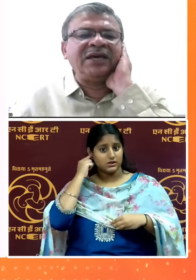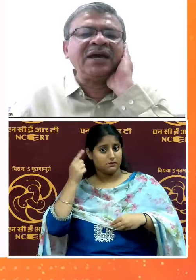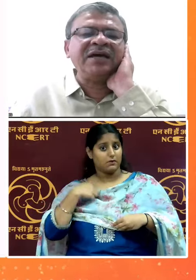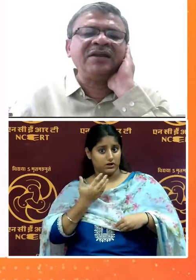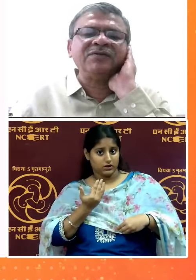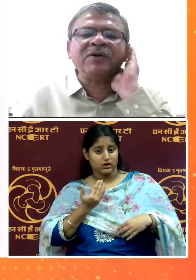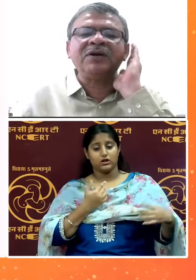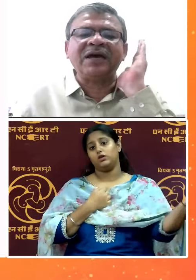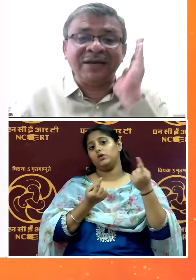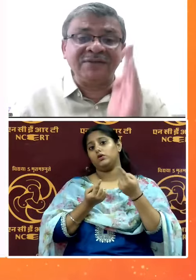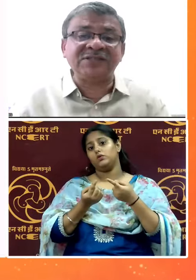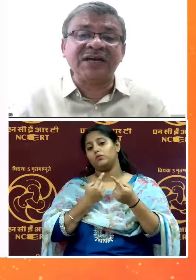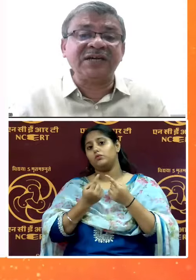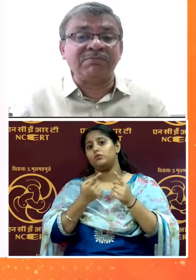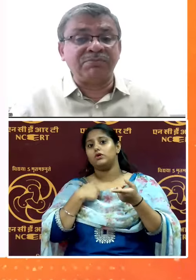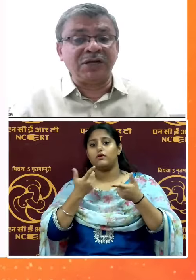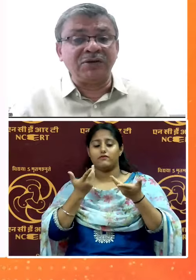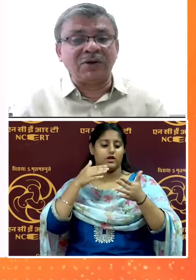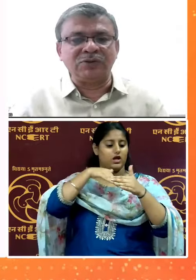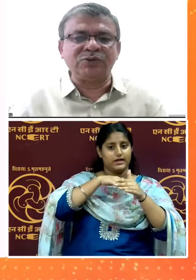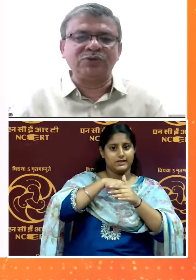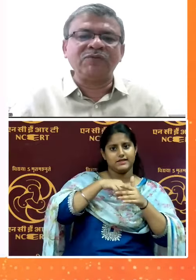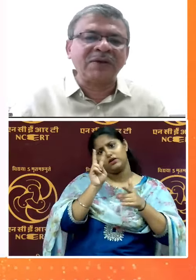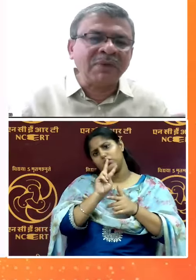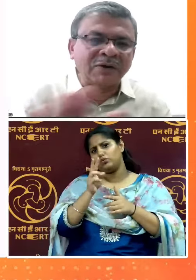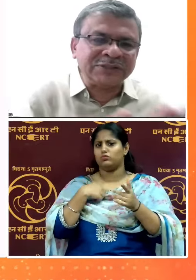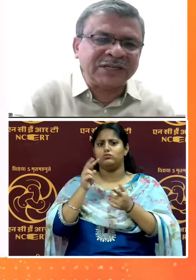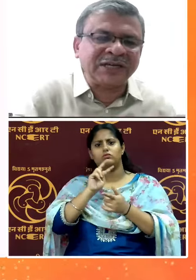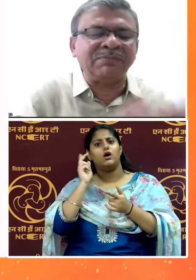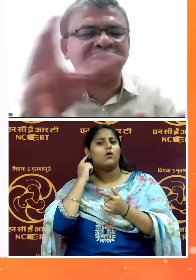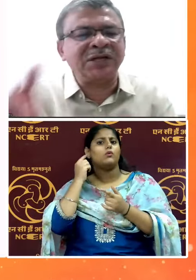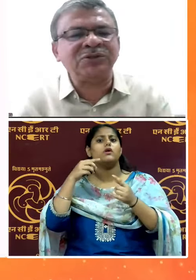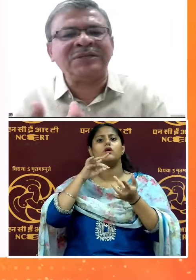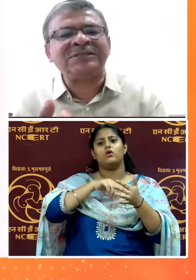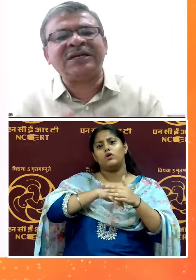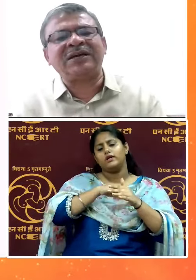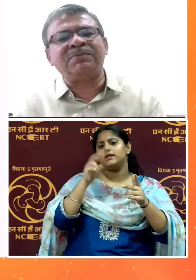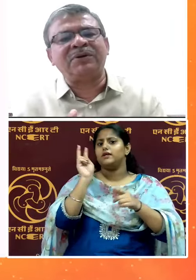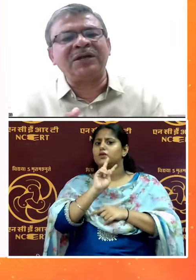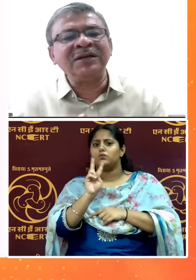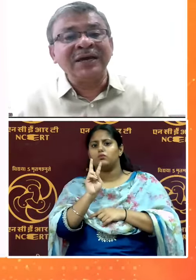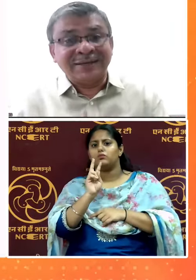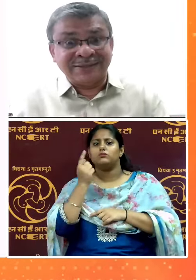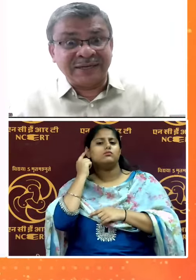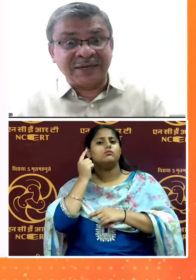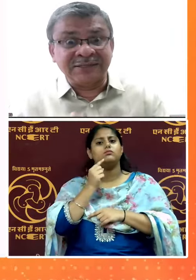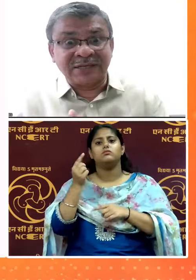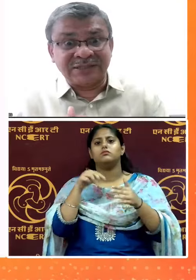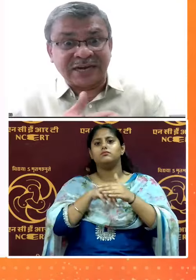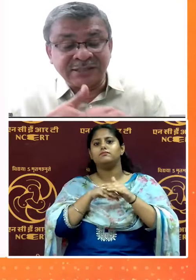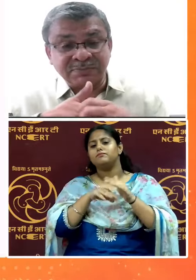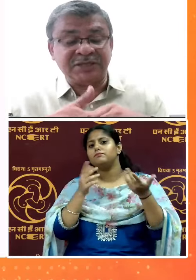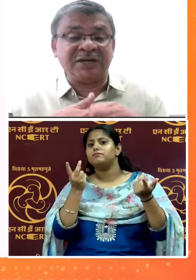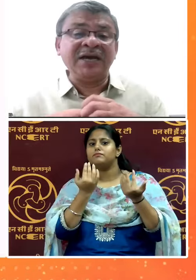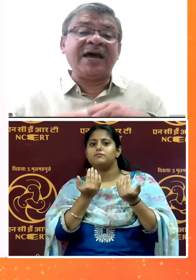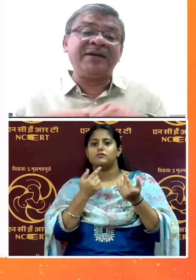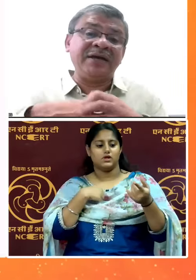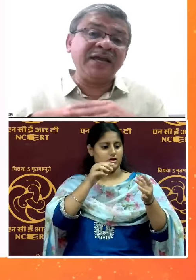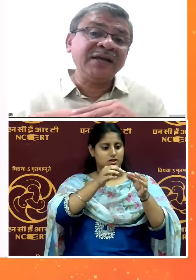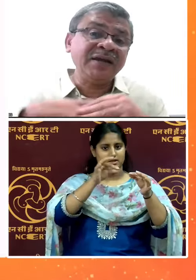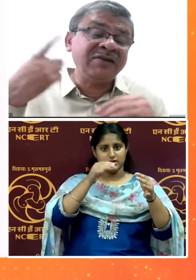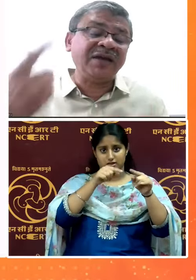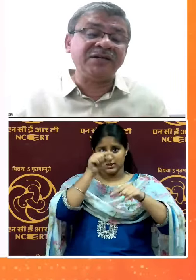the ear, and it has got an inside component also. So from outside component to inside component, the signals are transmitted